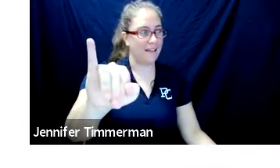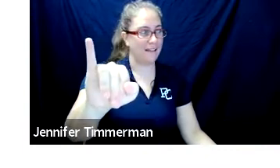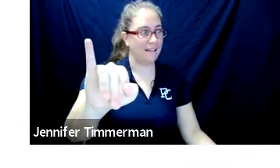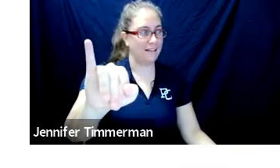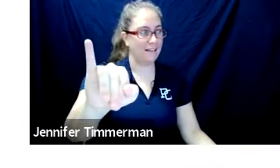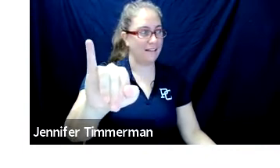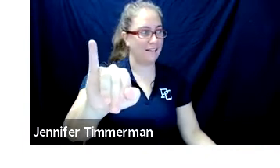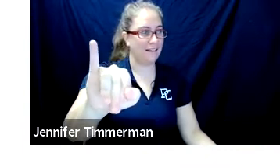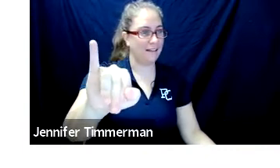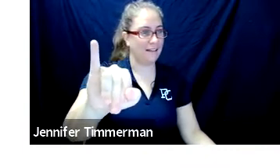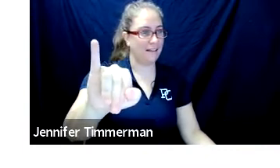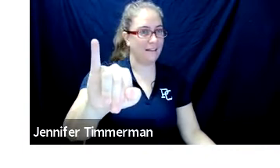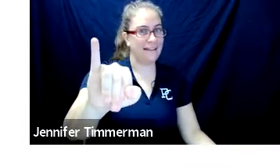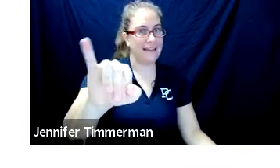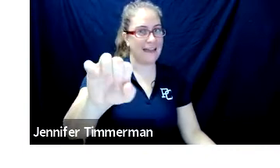I,